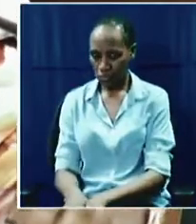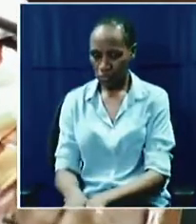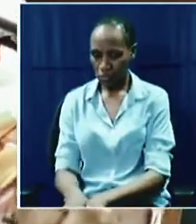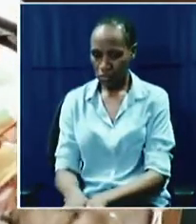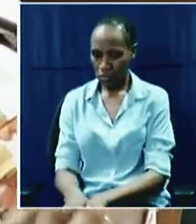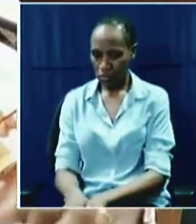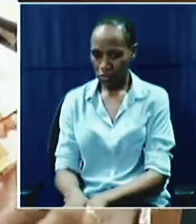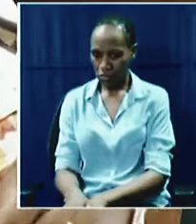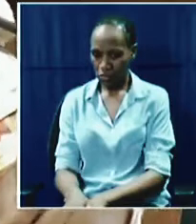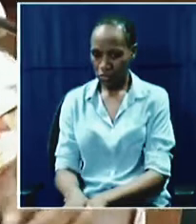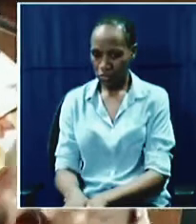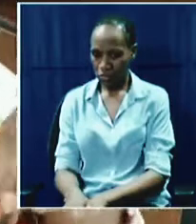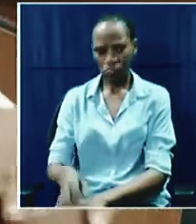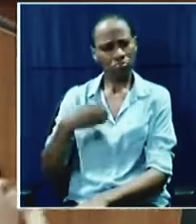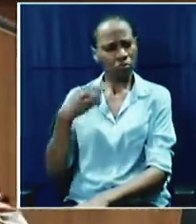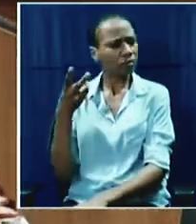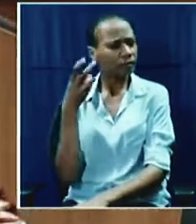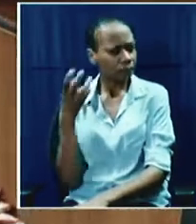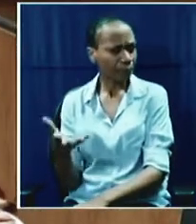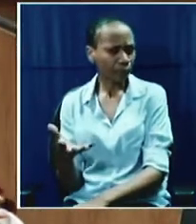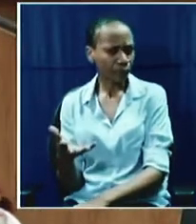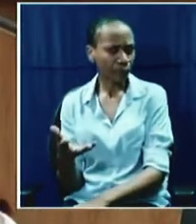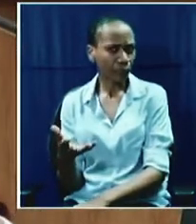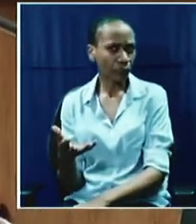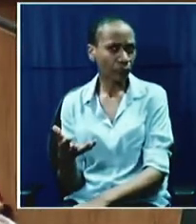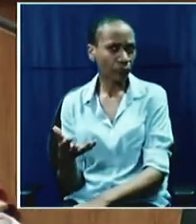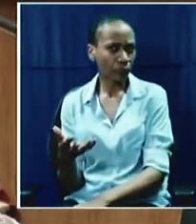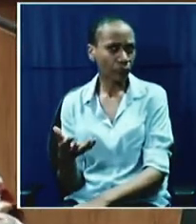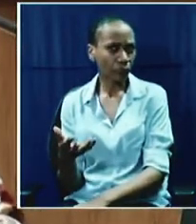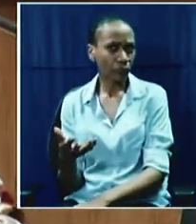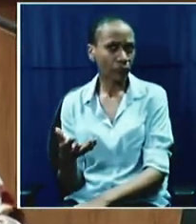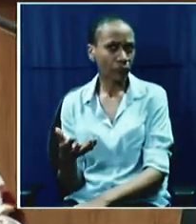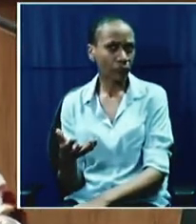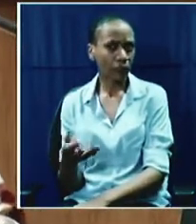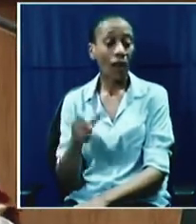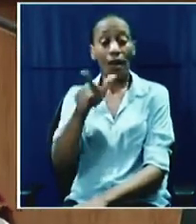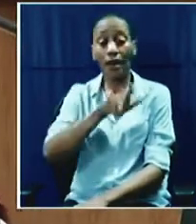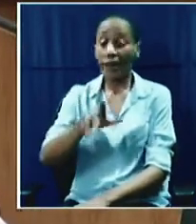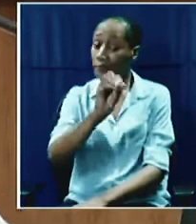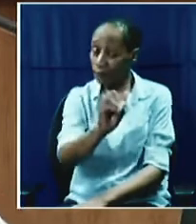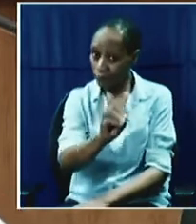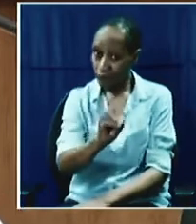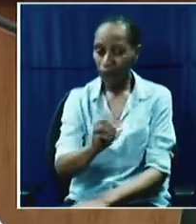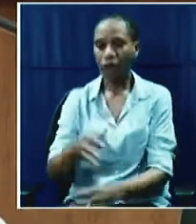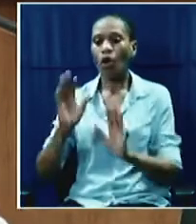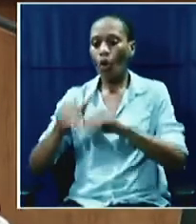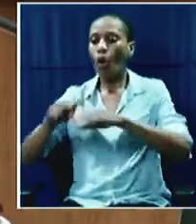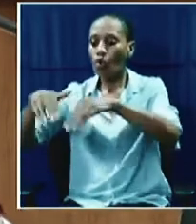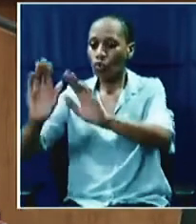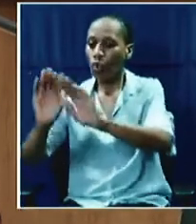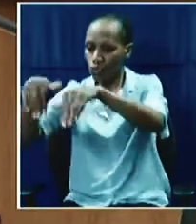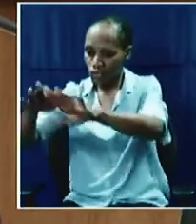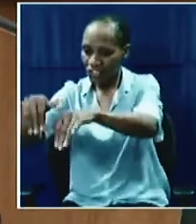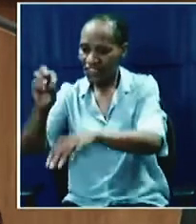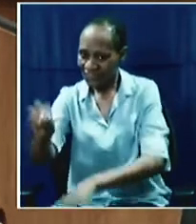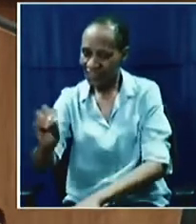We also learned that despite availability of land, the ocean,